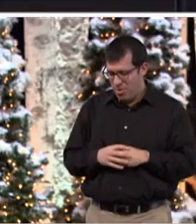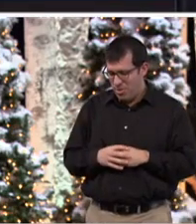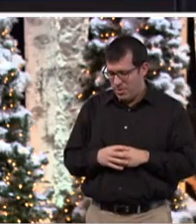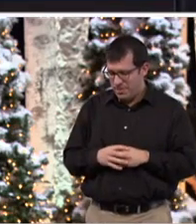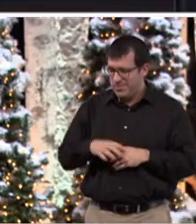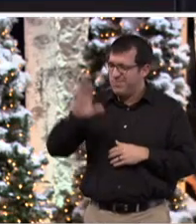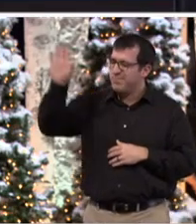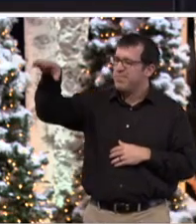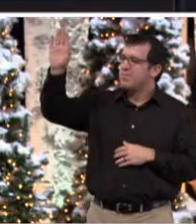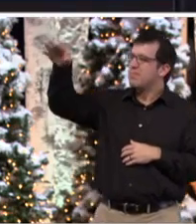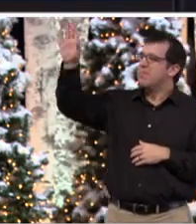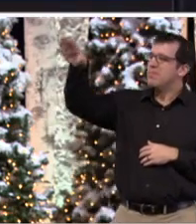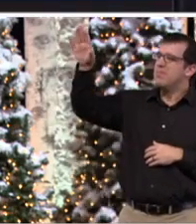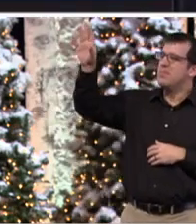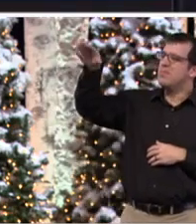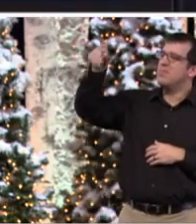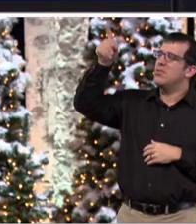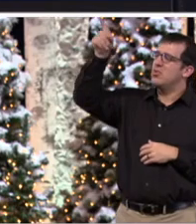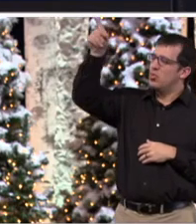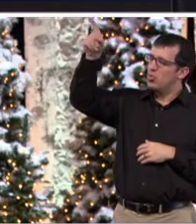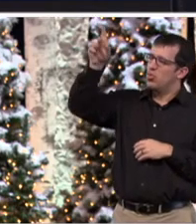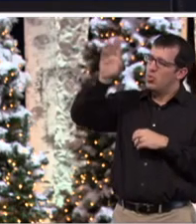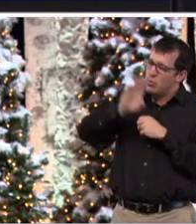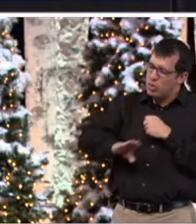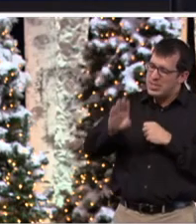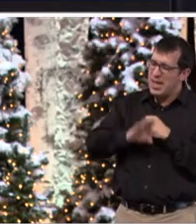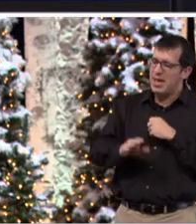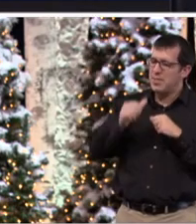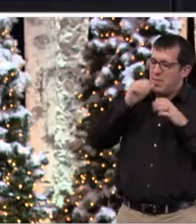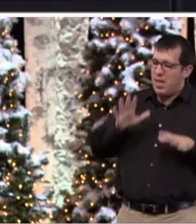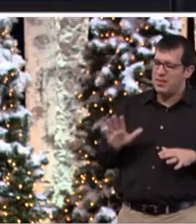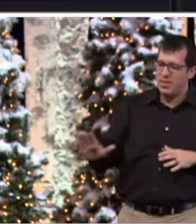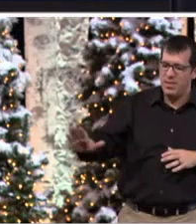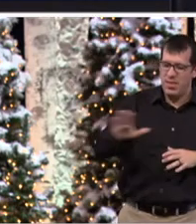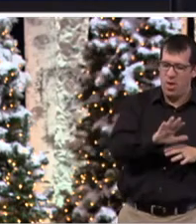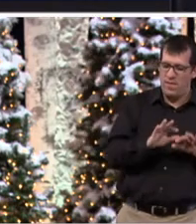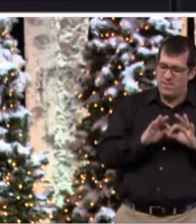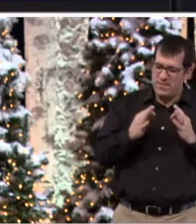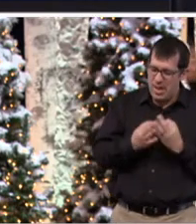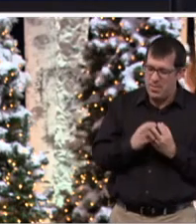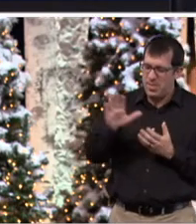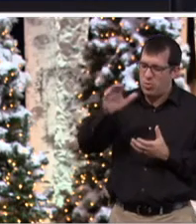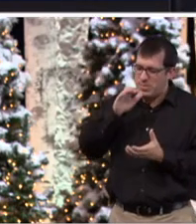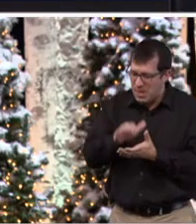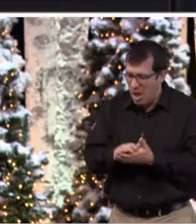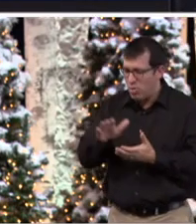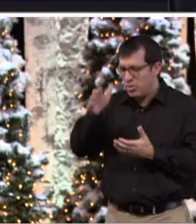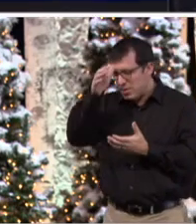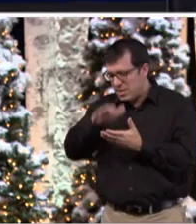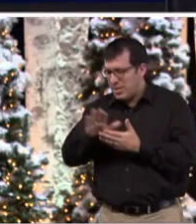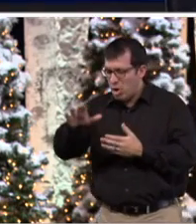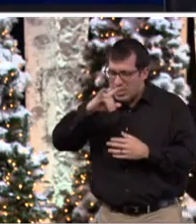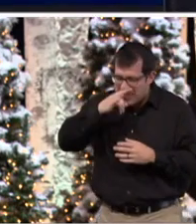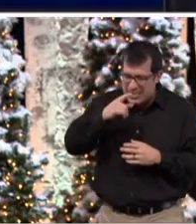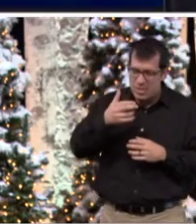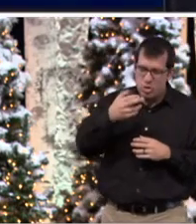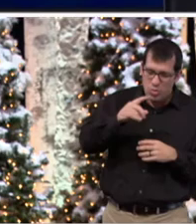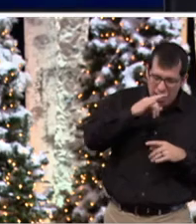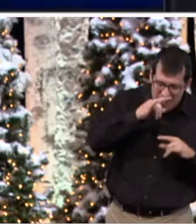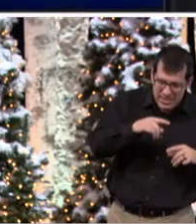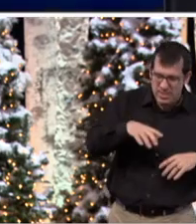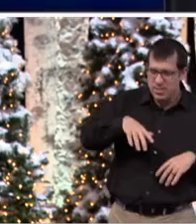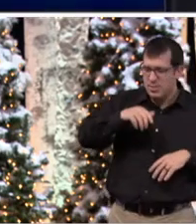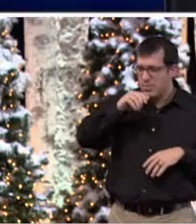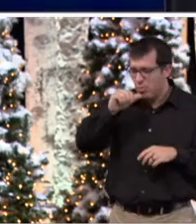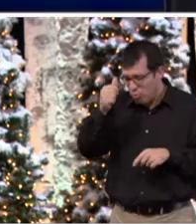I ask that you protect and bless their families, spouses, kids, grandkids, brothers, sisters,